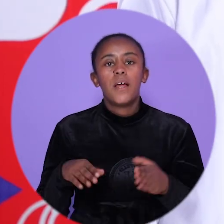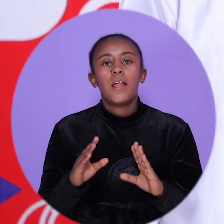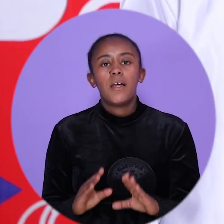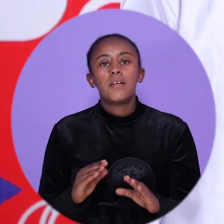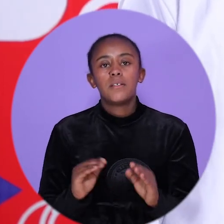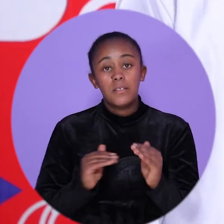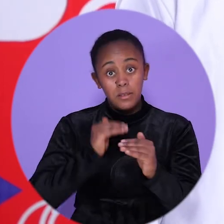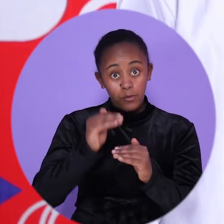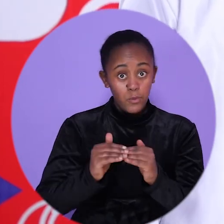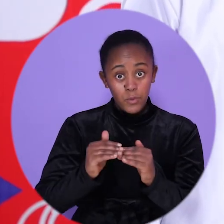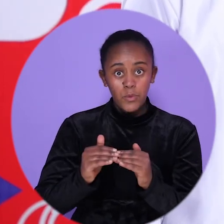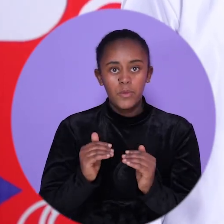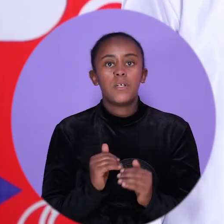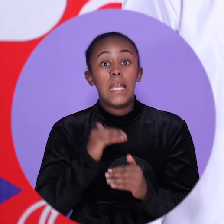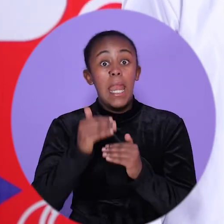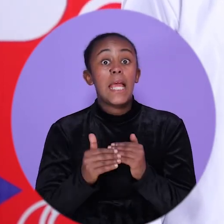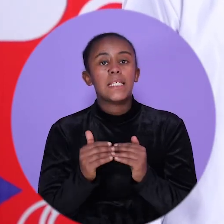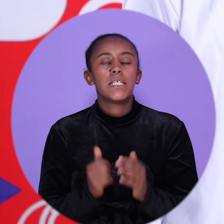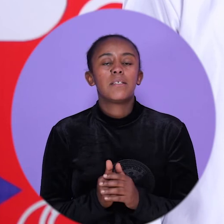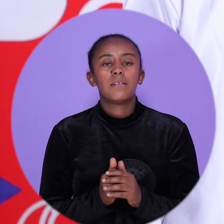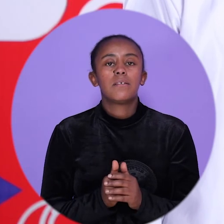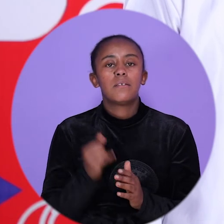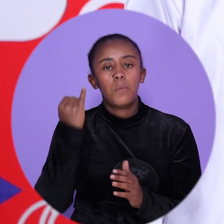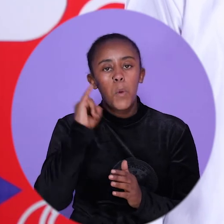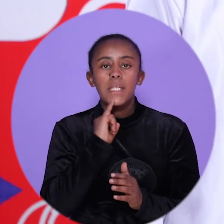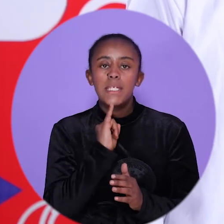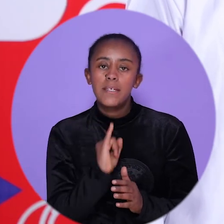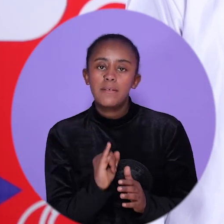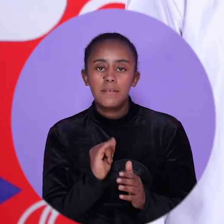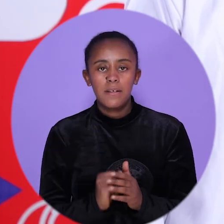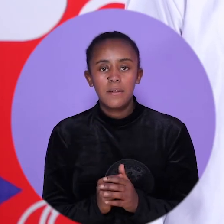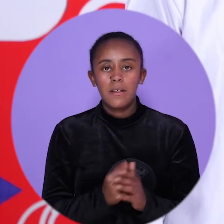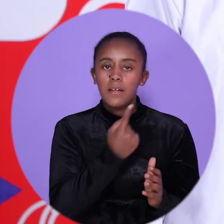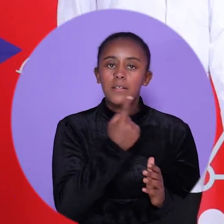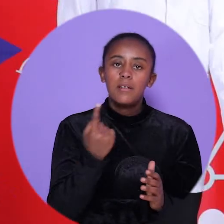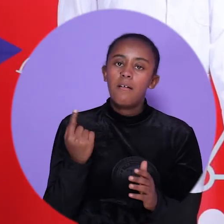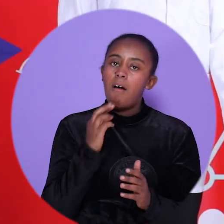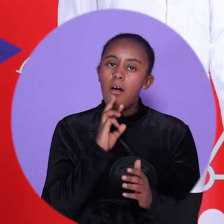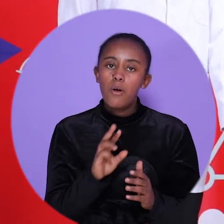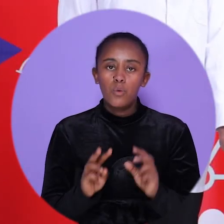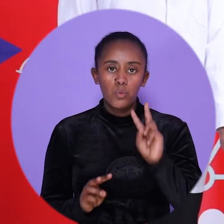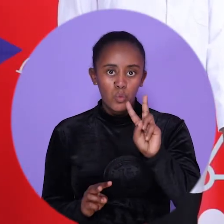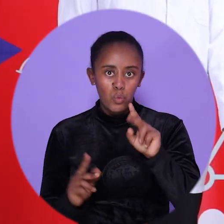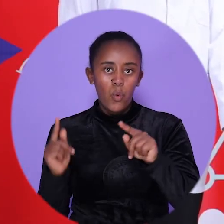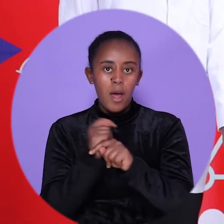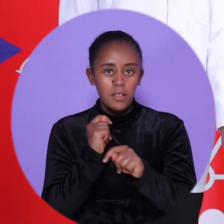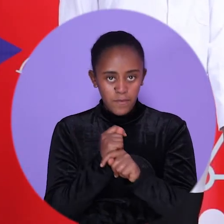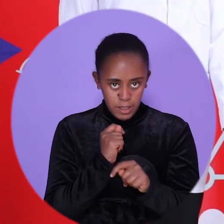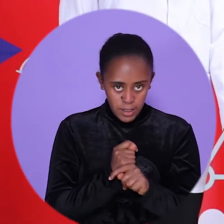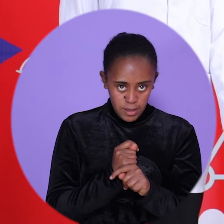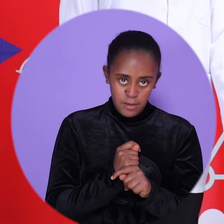to the next point. The next point is there are two activities over